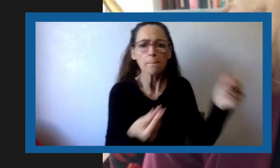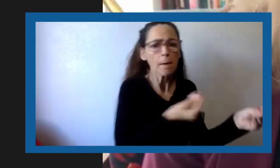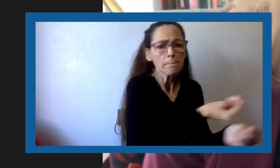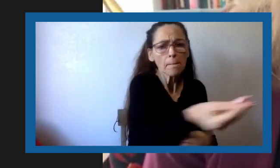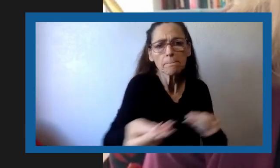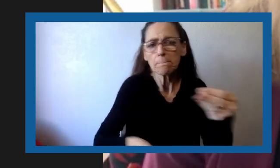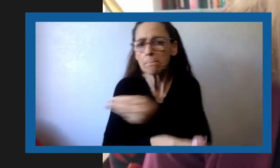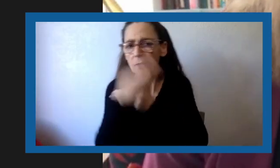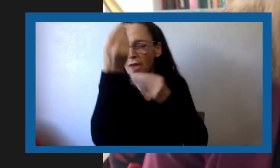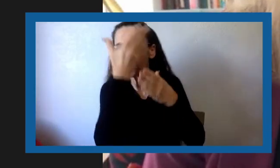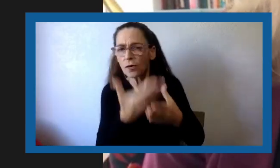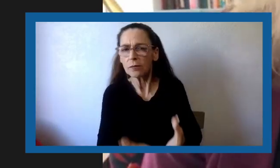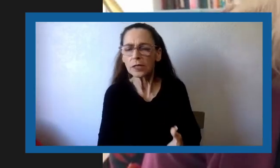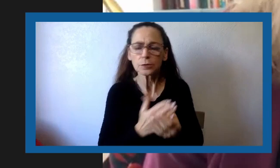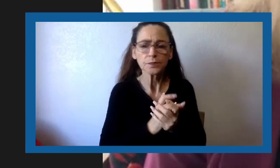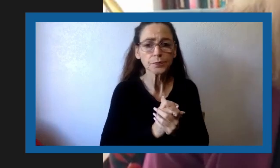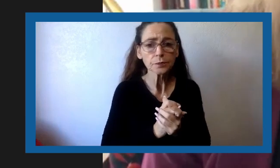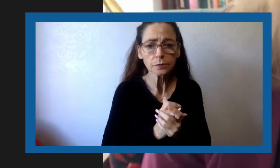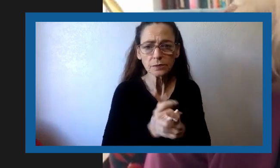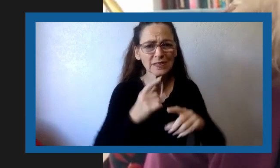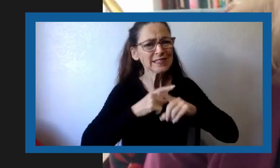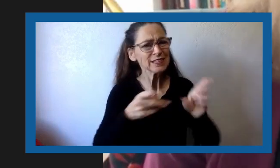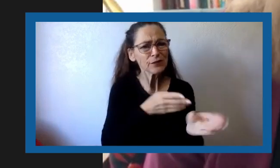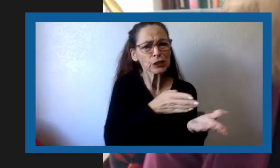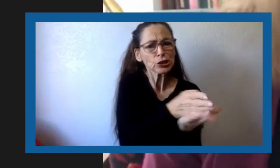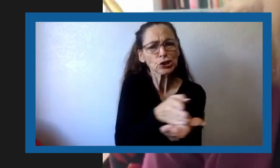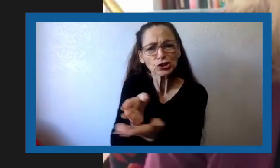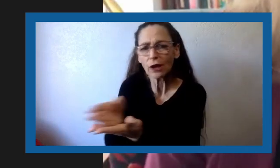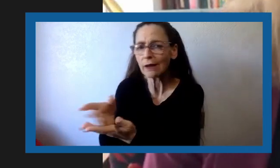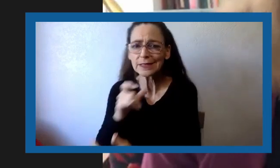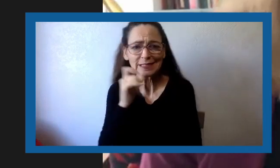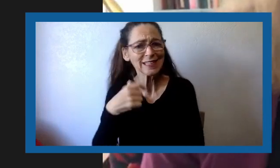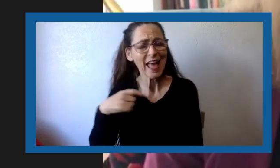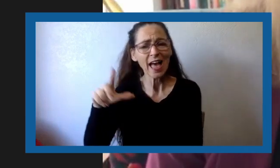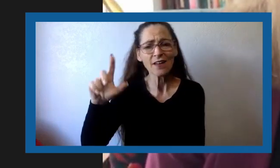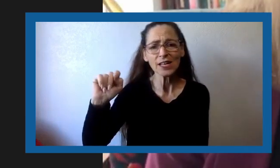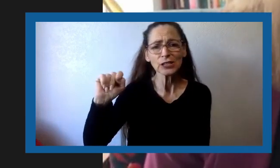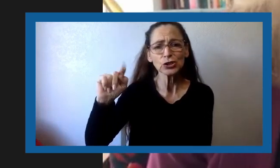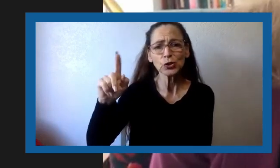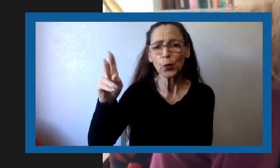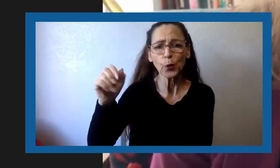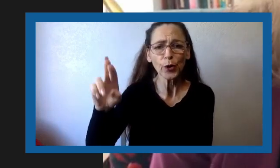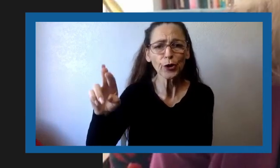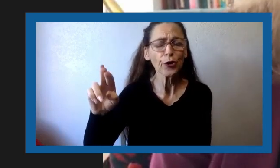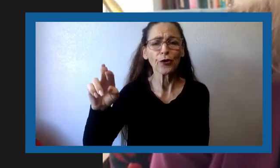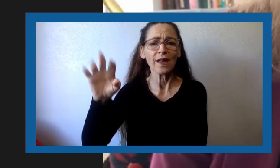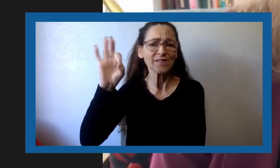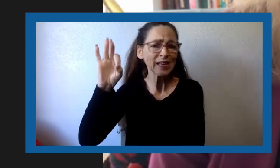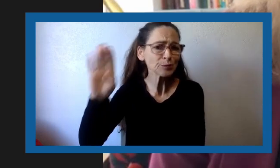along through much different channels, because there wasn't a Twitter or a Facebook or anything like